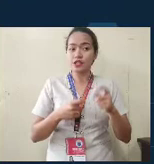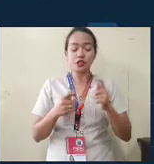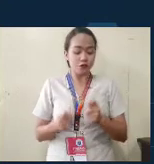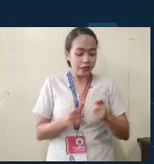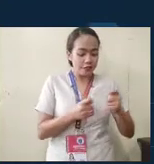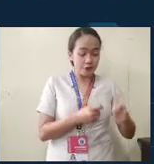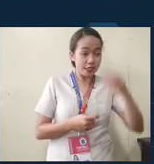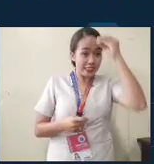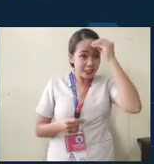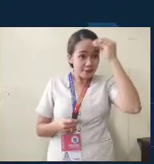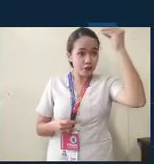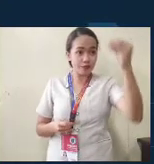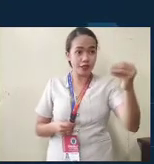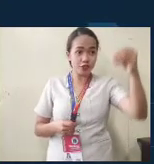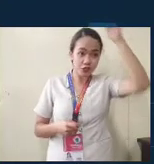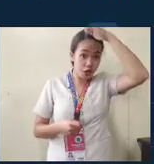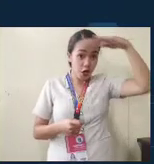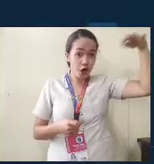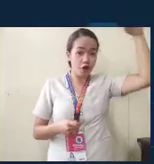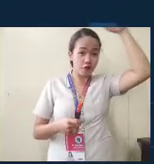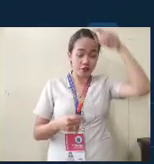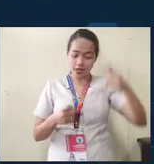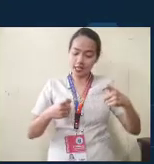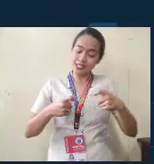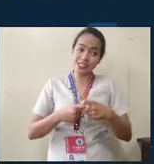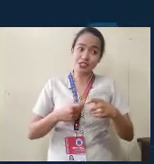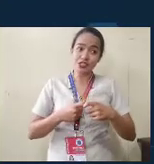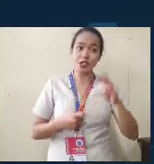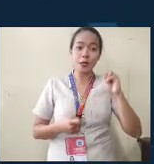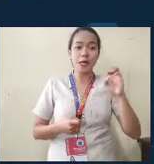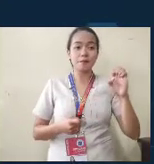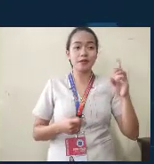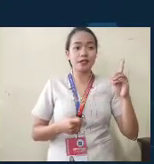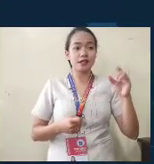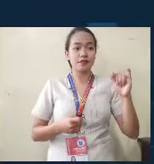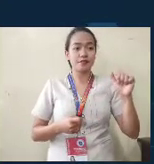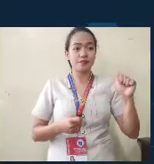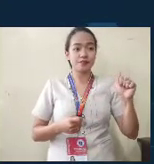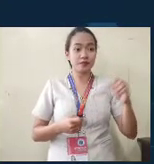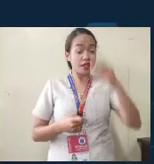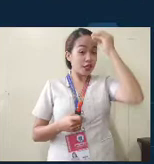electricity to transmit information over an electrical media.